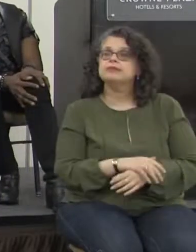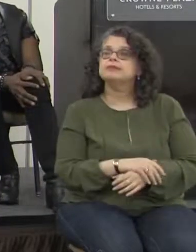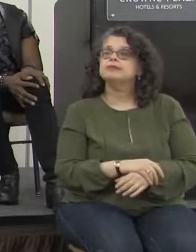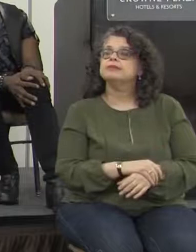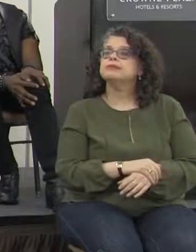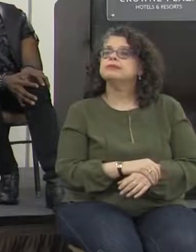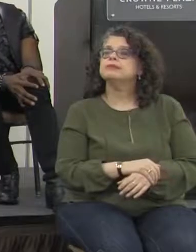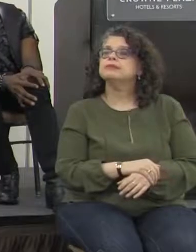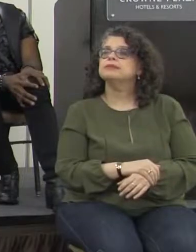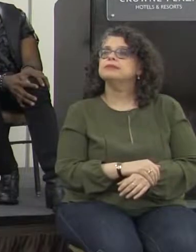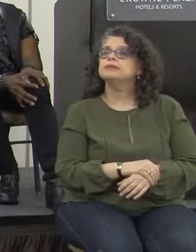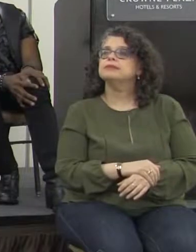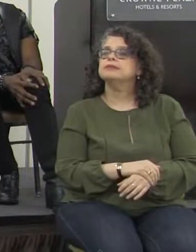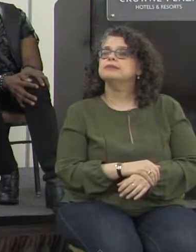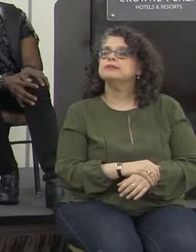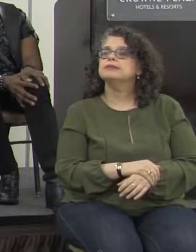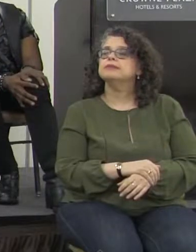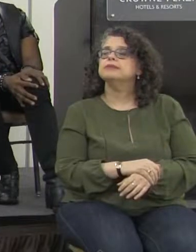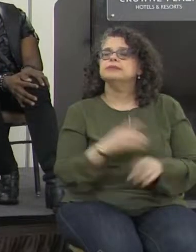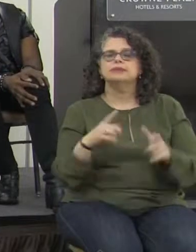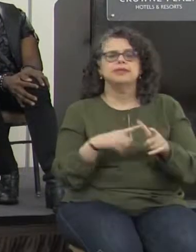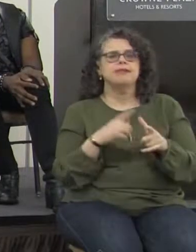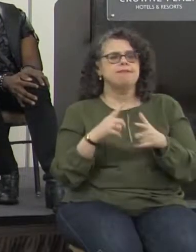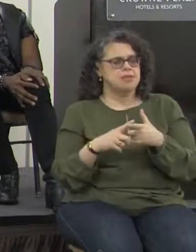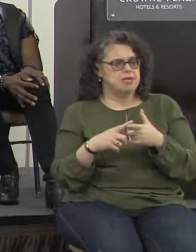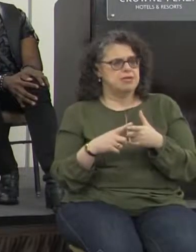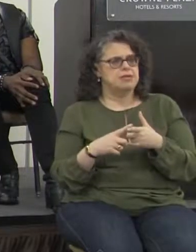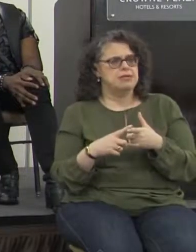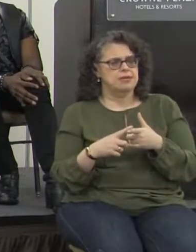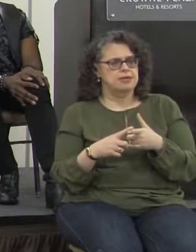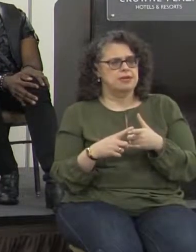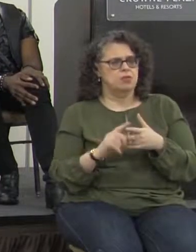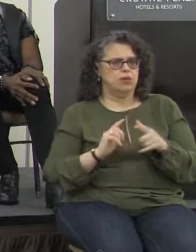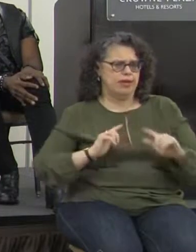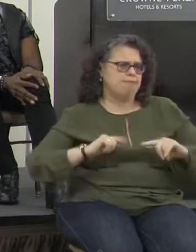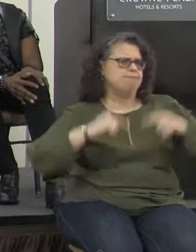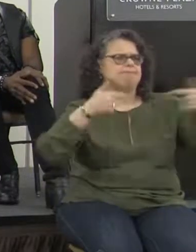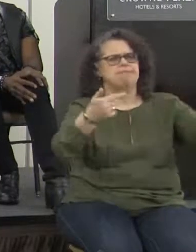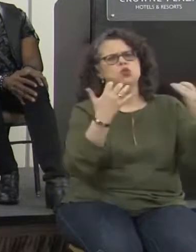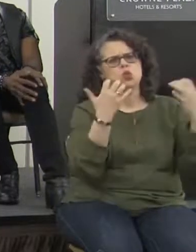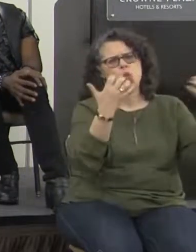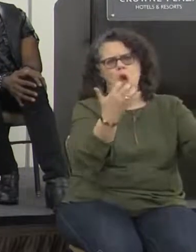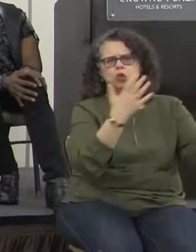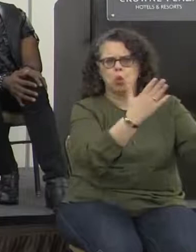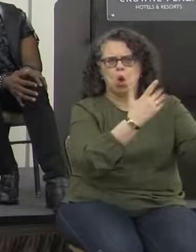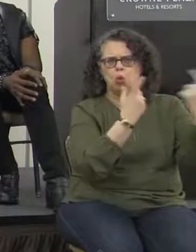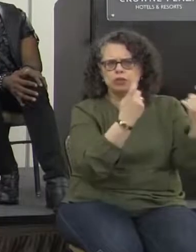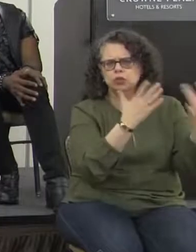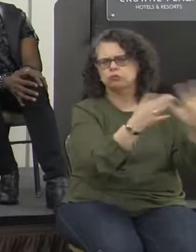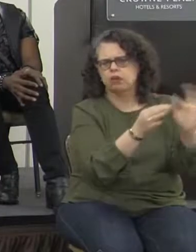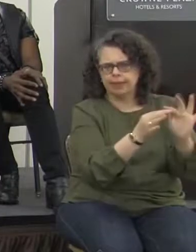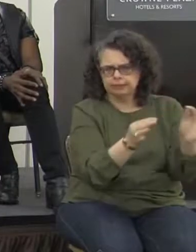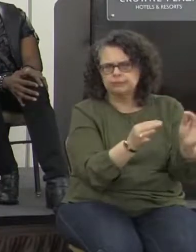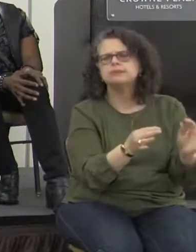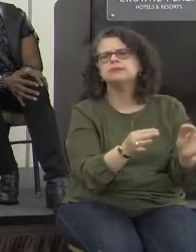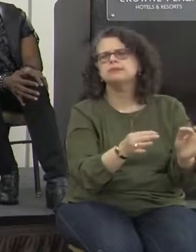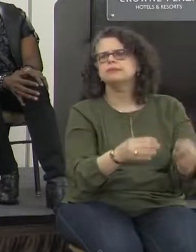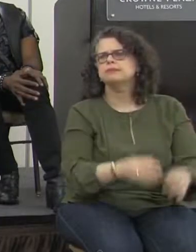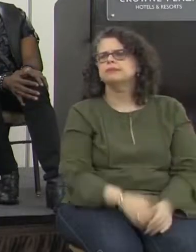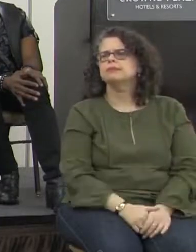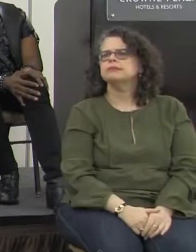and we then can get to comments and questions from the audience as we see